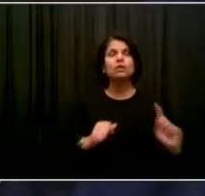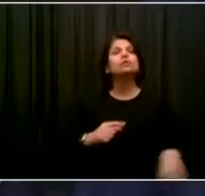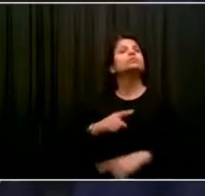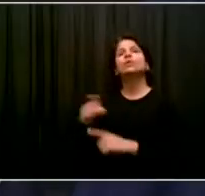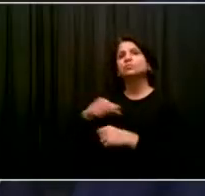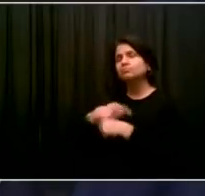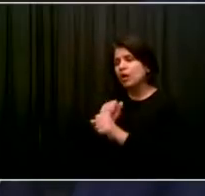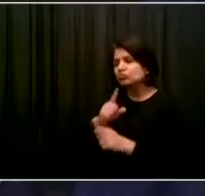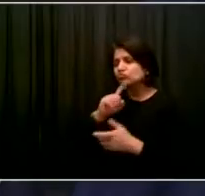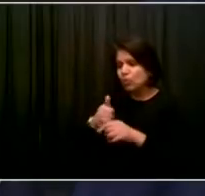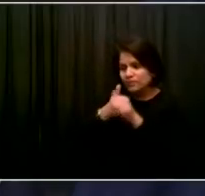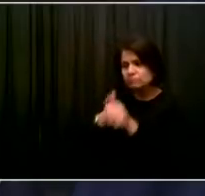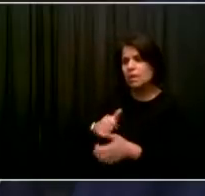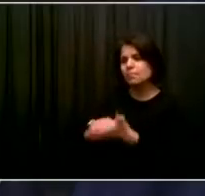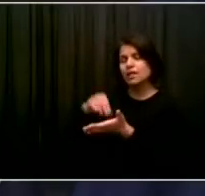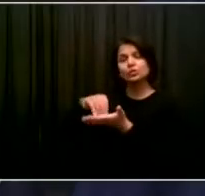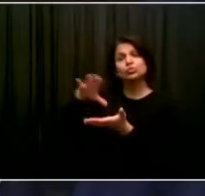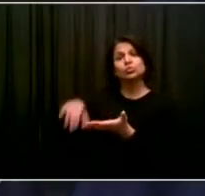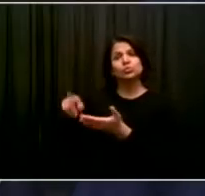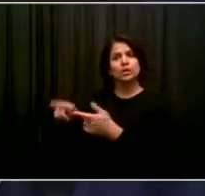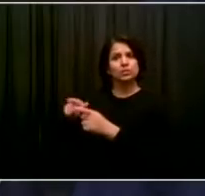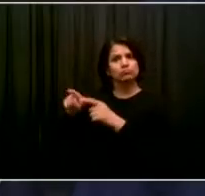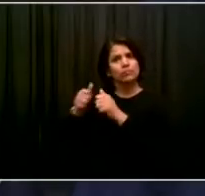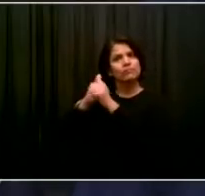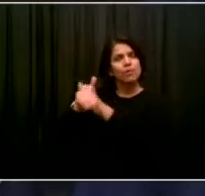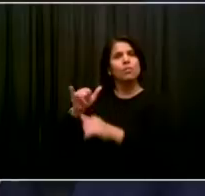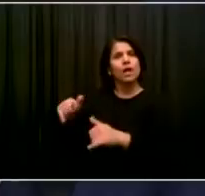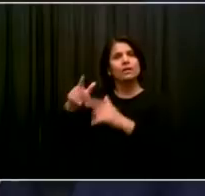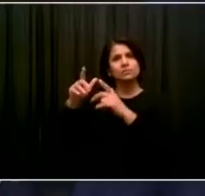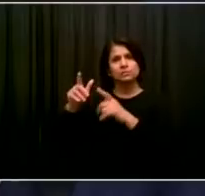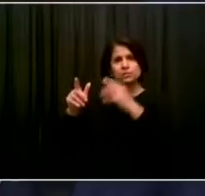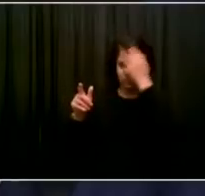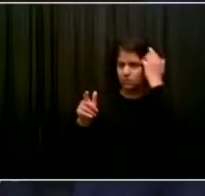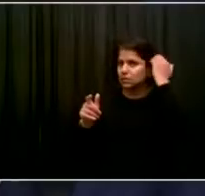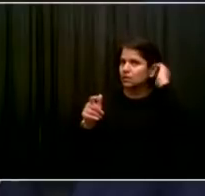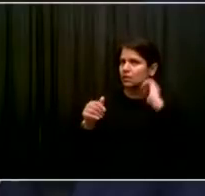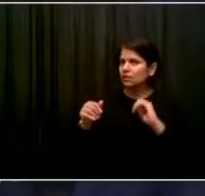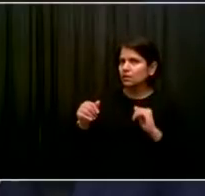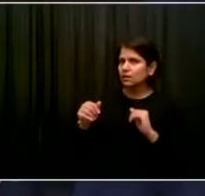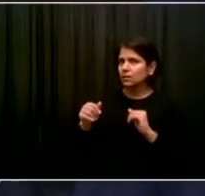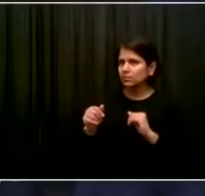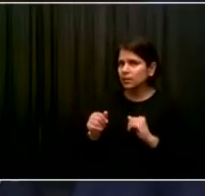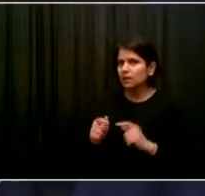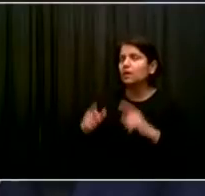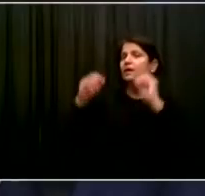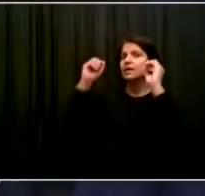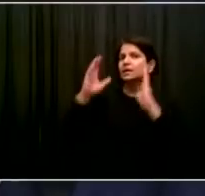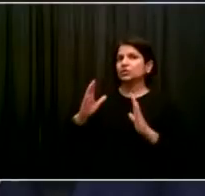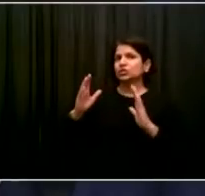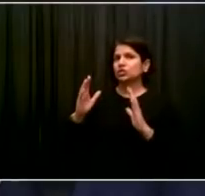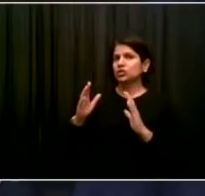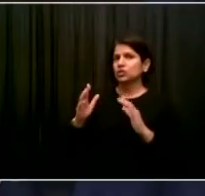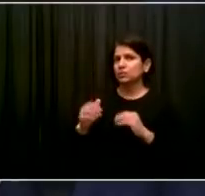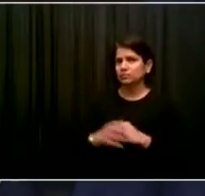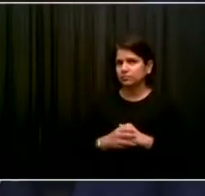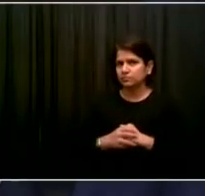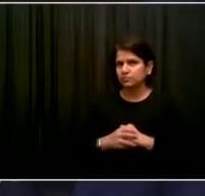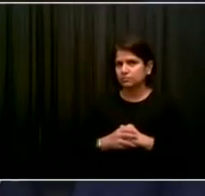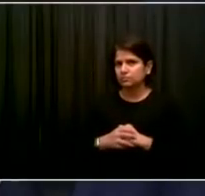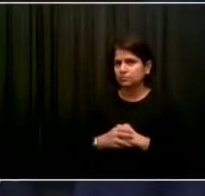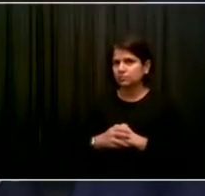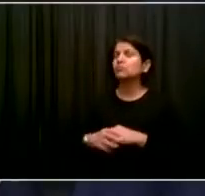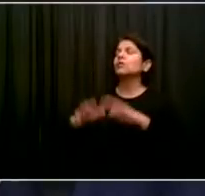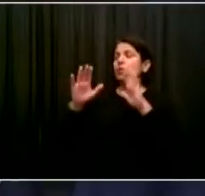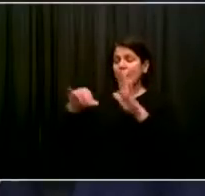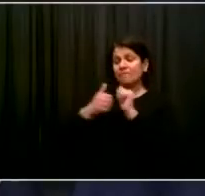policy if the teachers in those individual schools were so inclined. What we're doing is we're trying